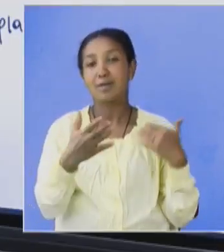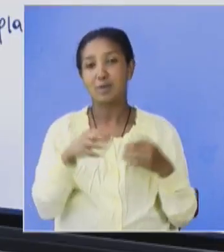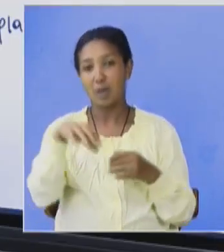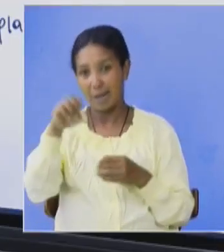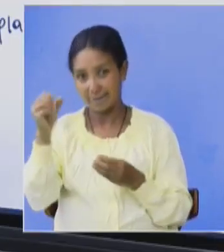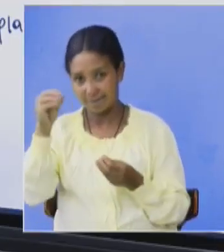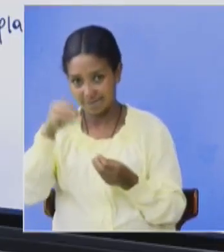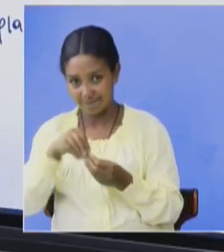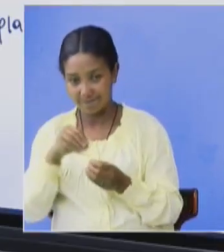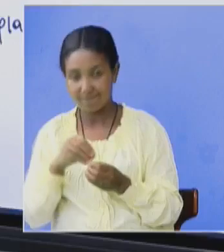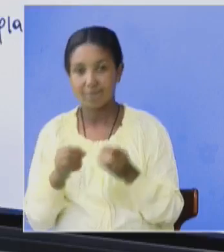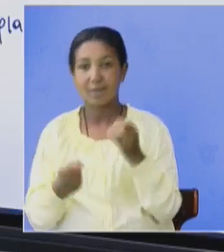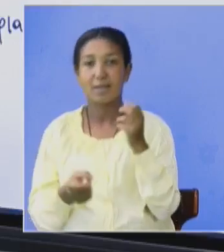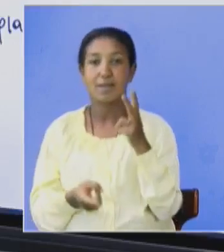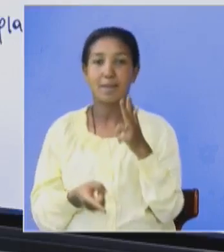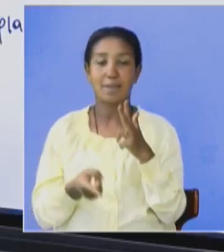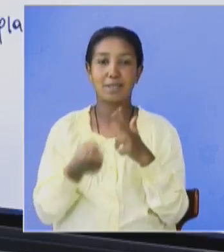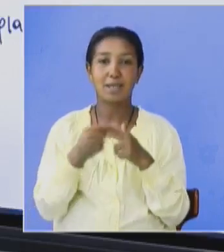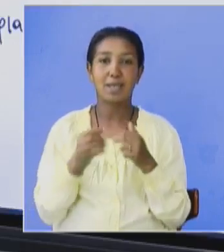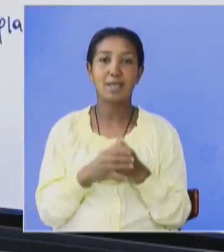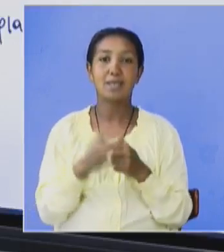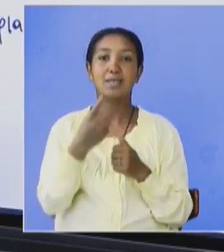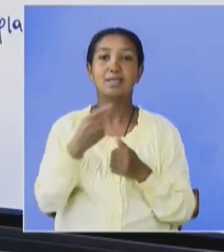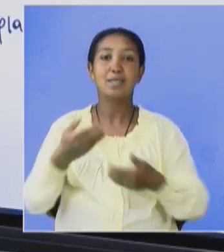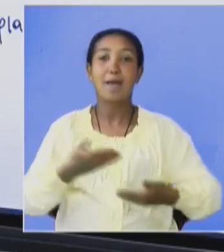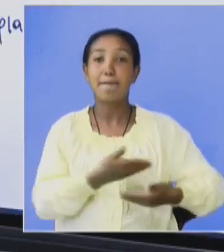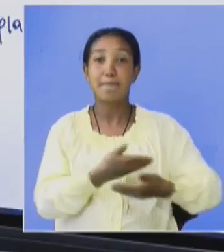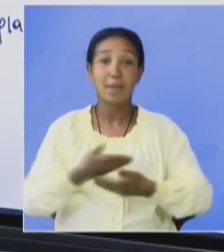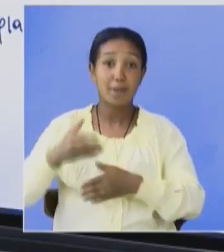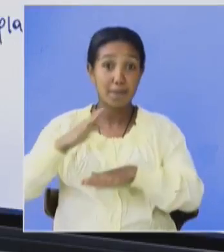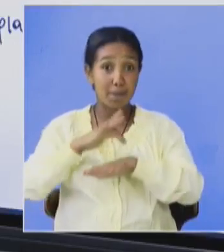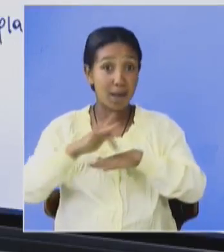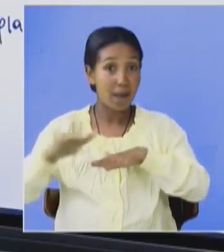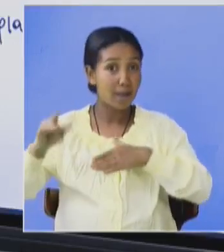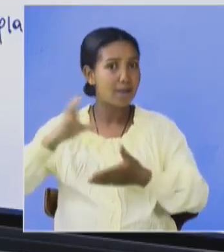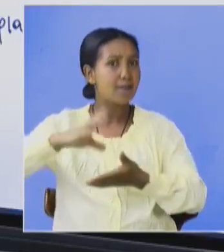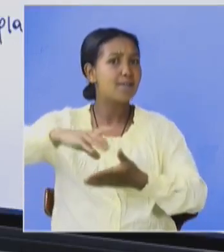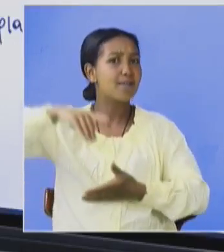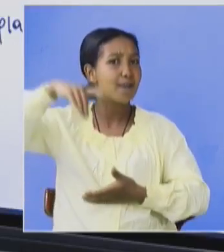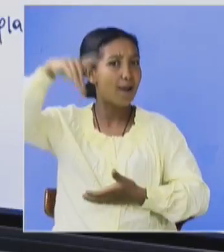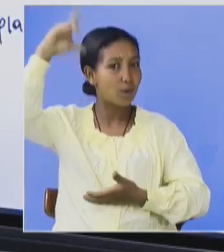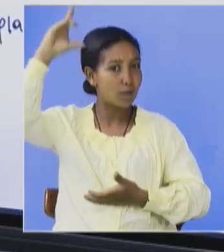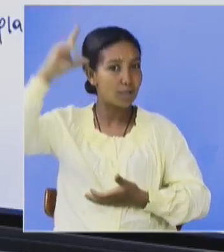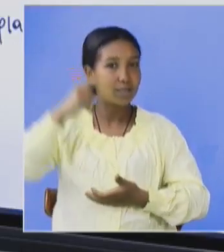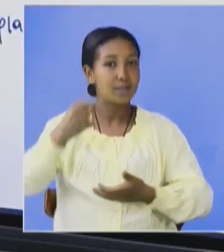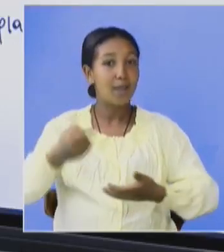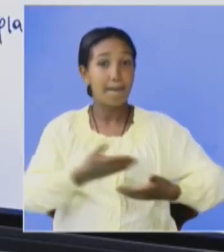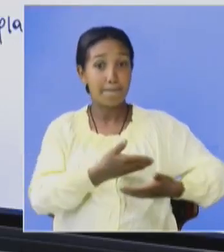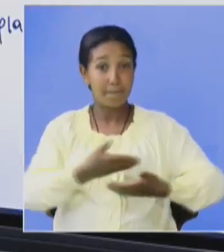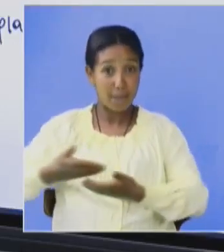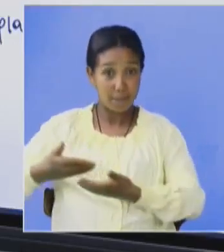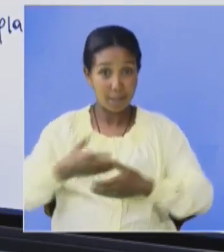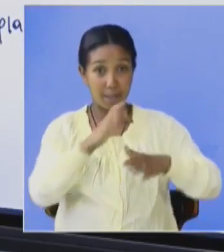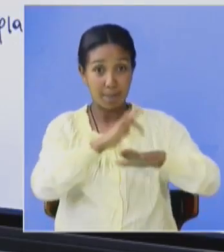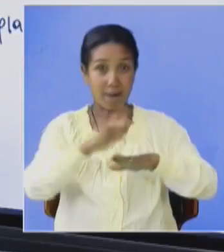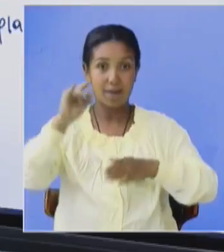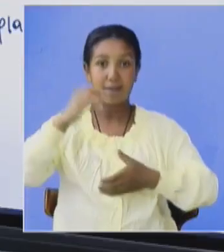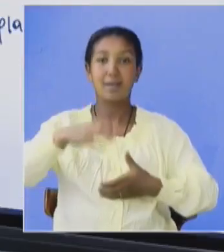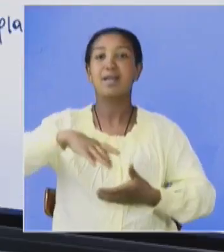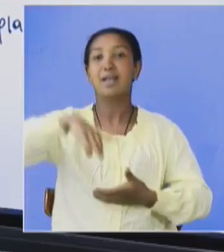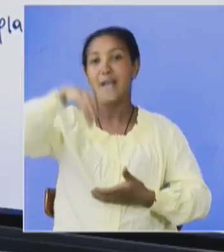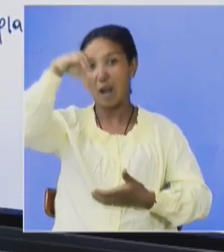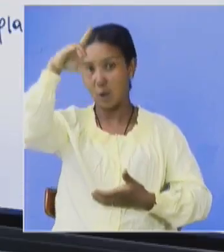subject. Question number 3. The baby blank loudly. The baby blank